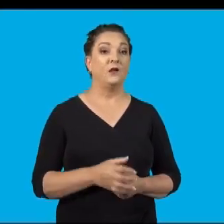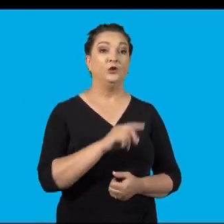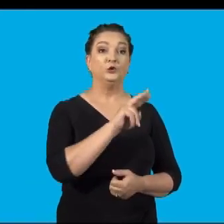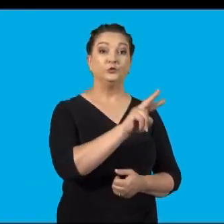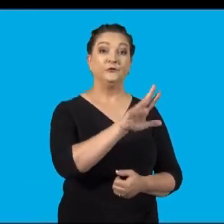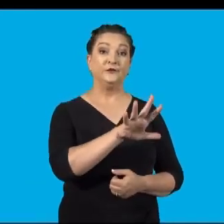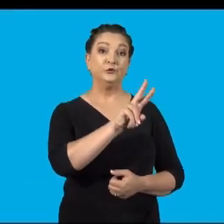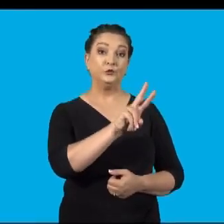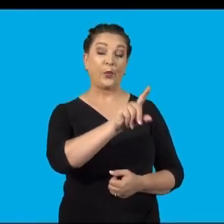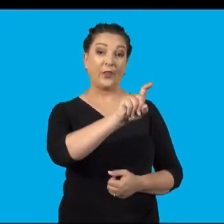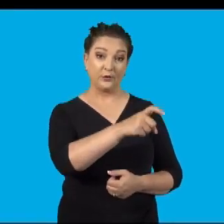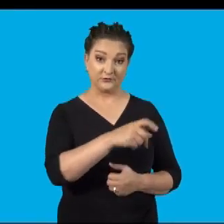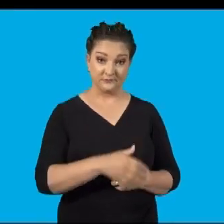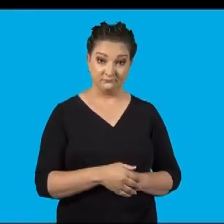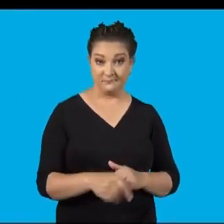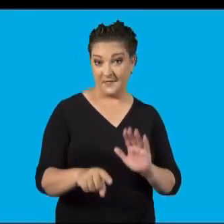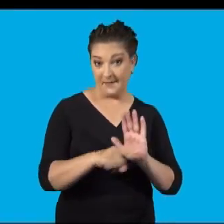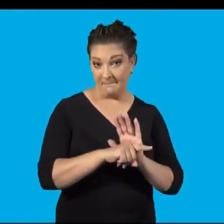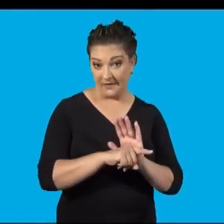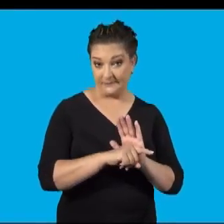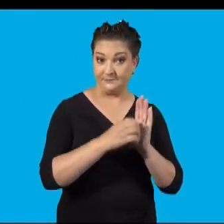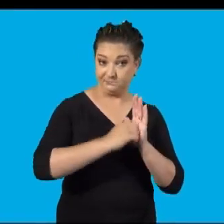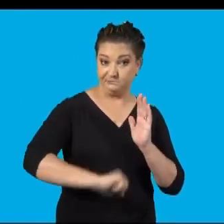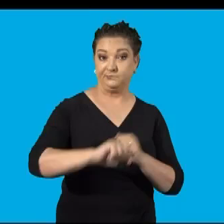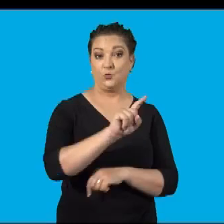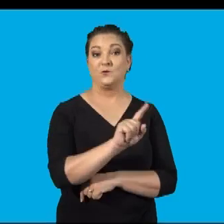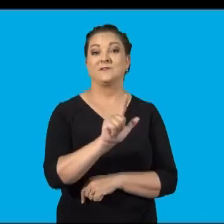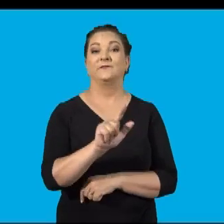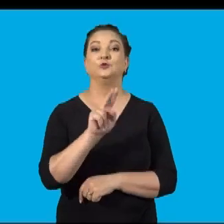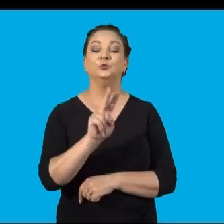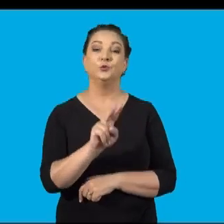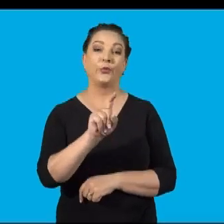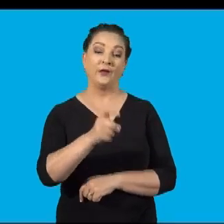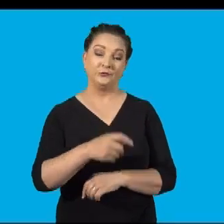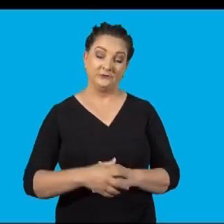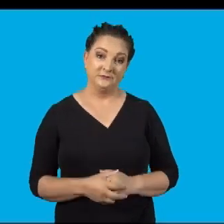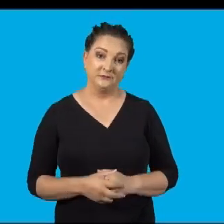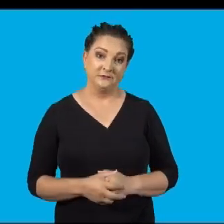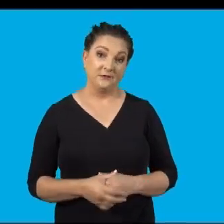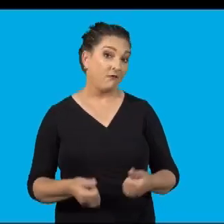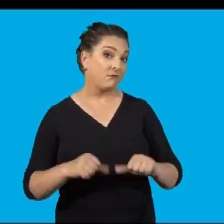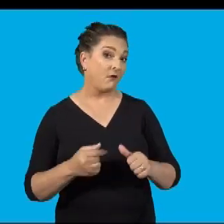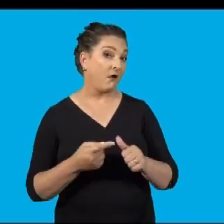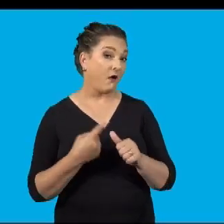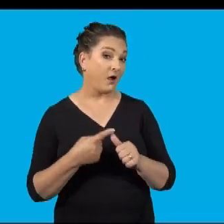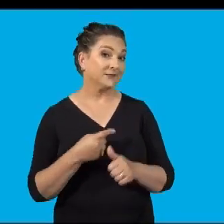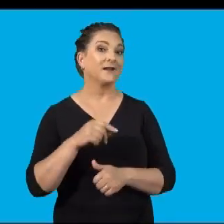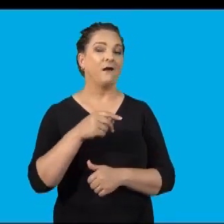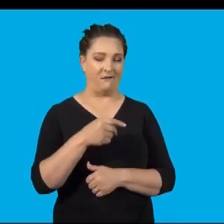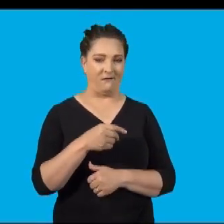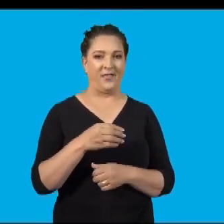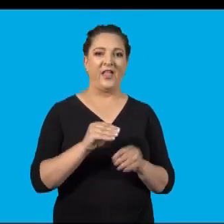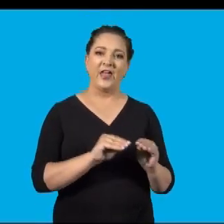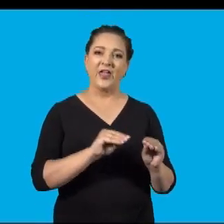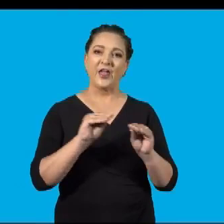say 252,000 minus 172,000. And that will give me